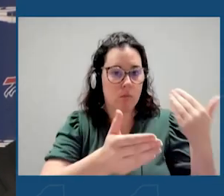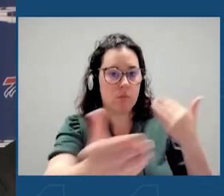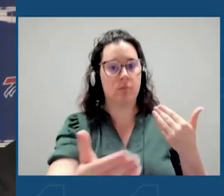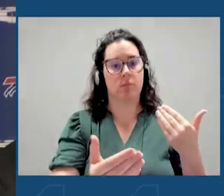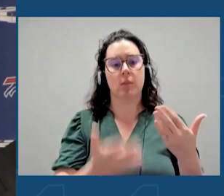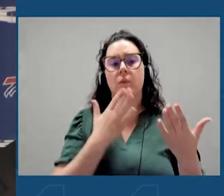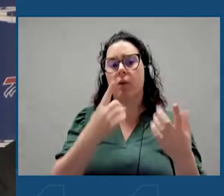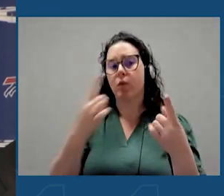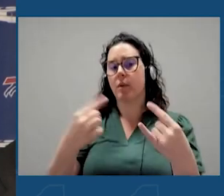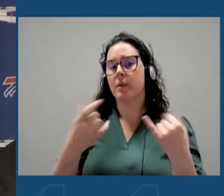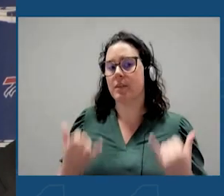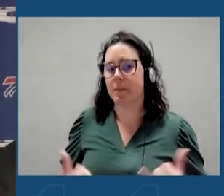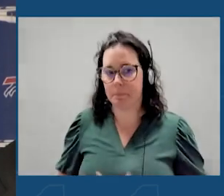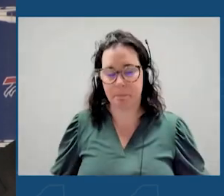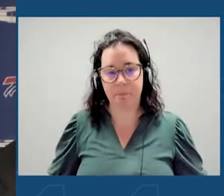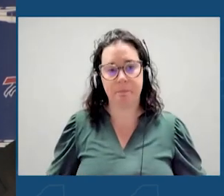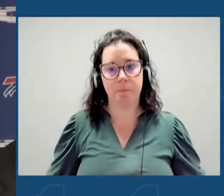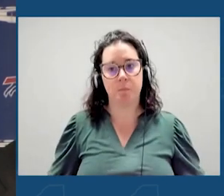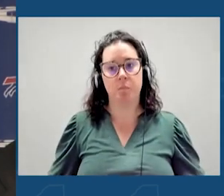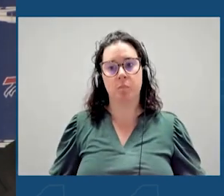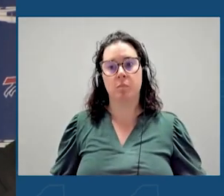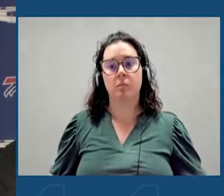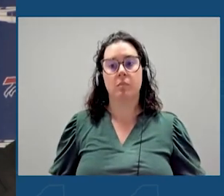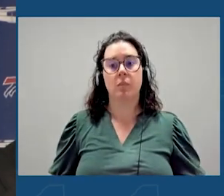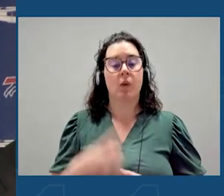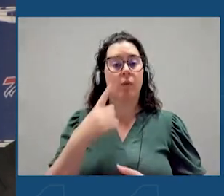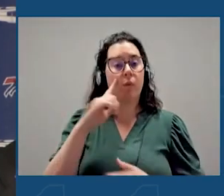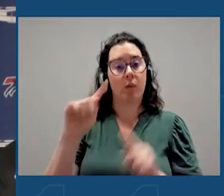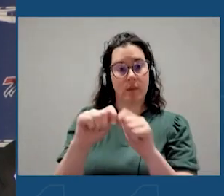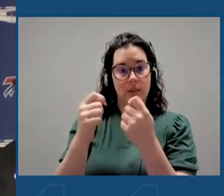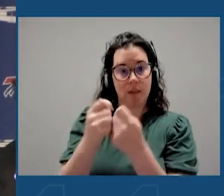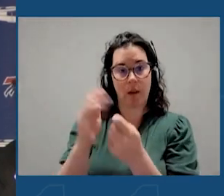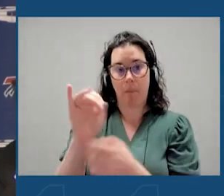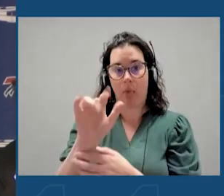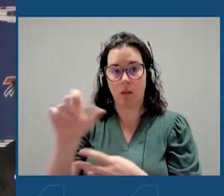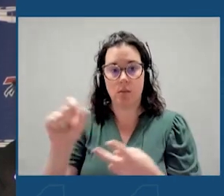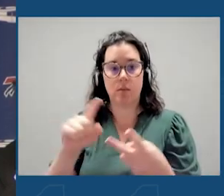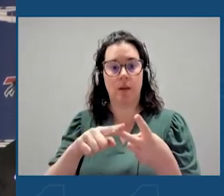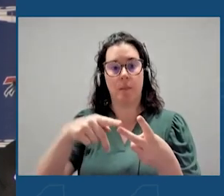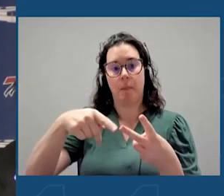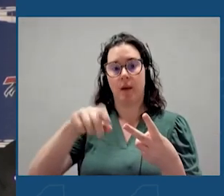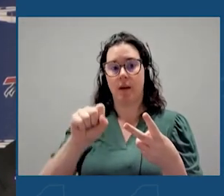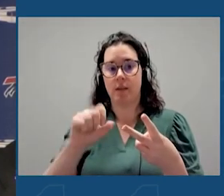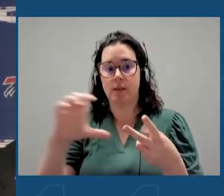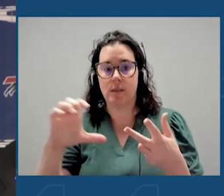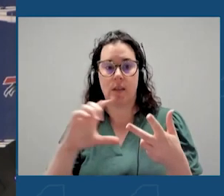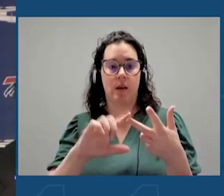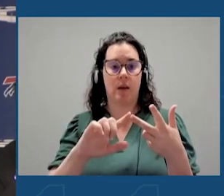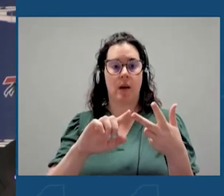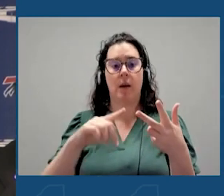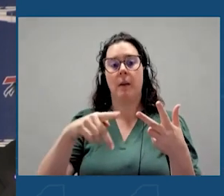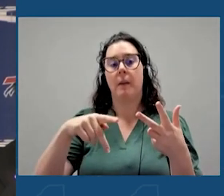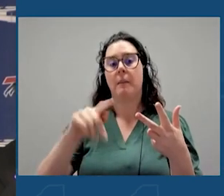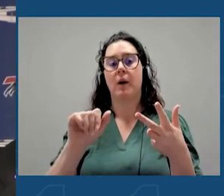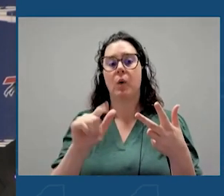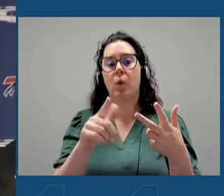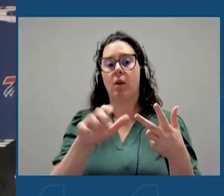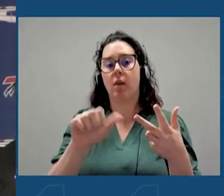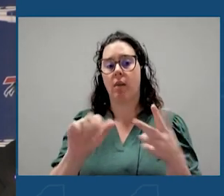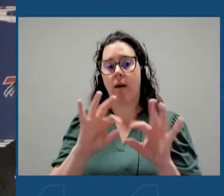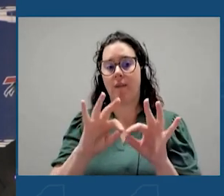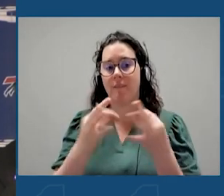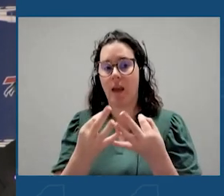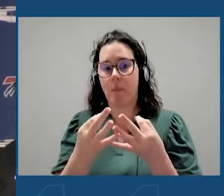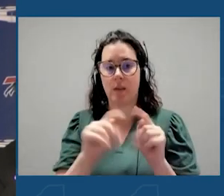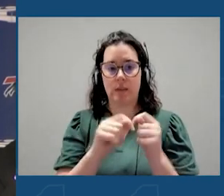us today. To our Bills, PSE, and Pegula family office teammates, this project